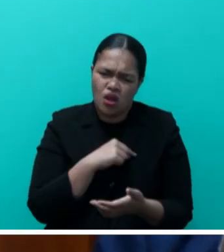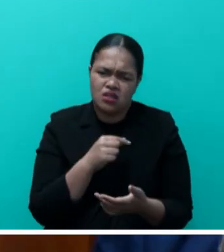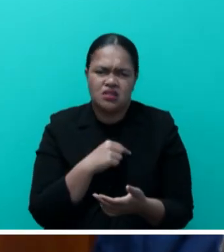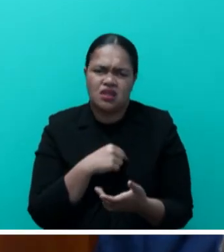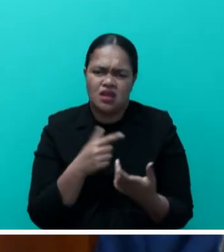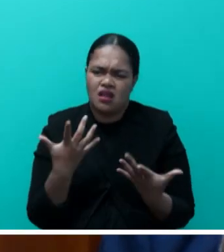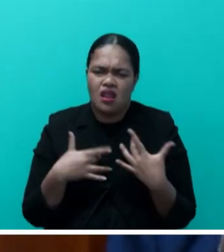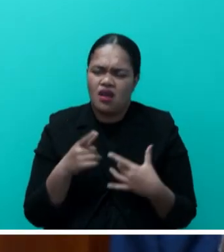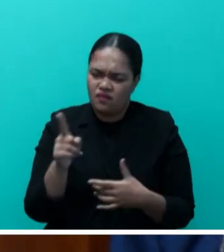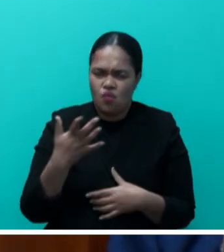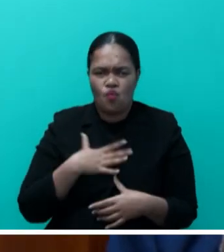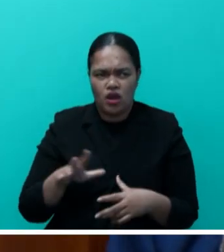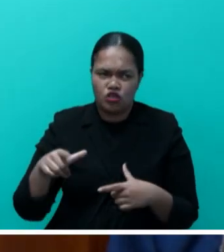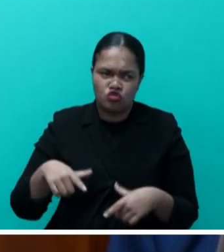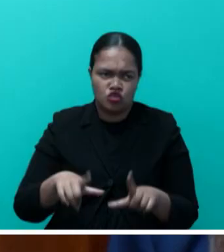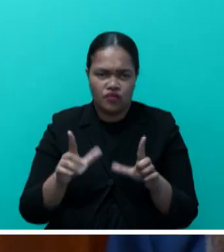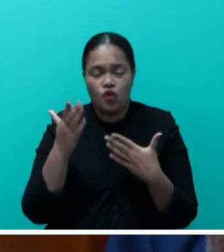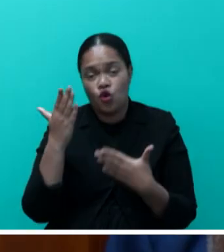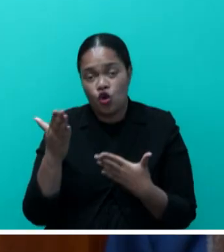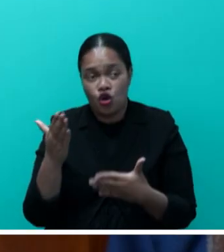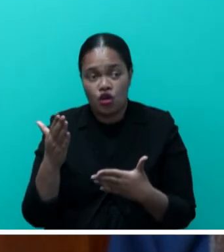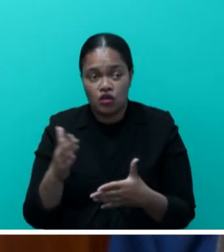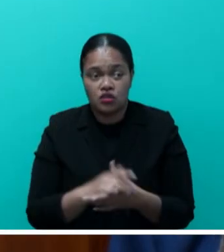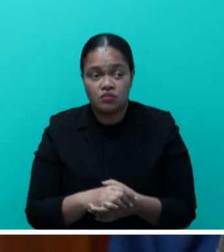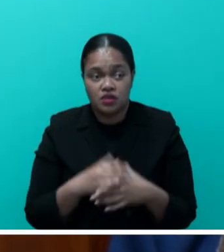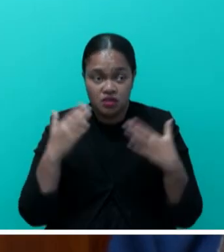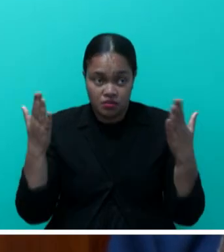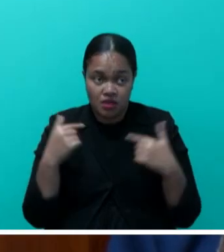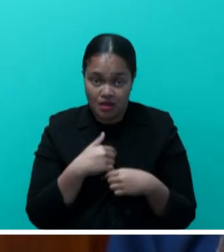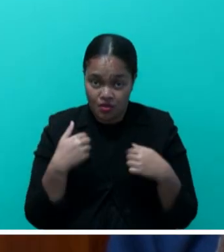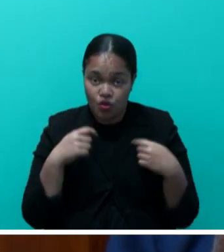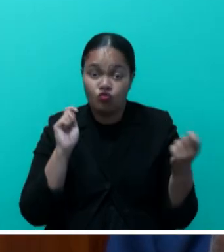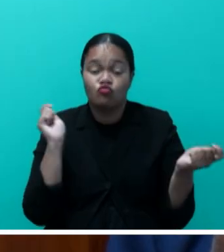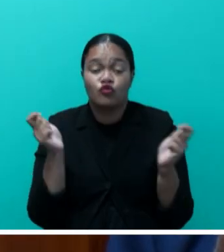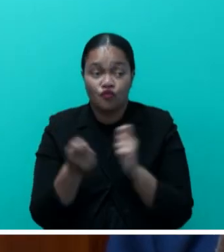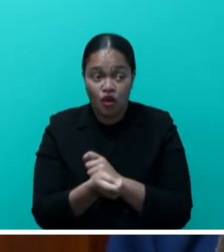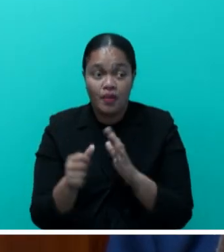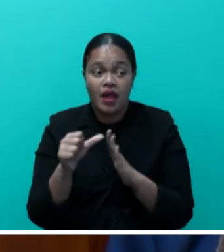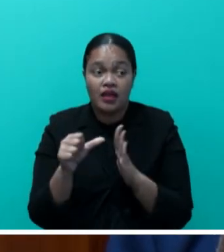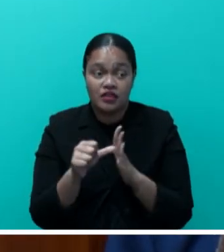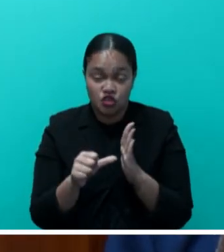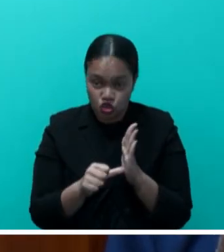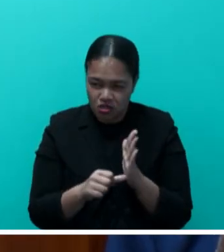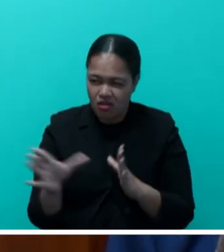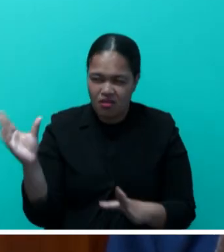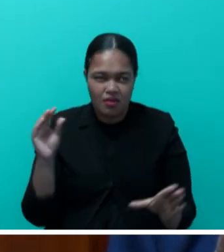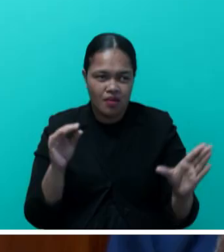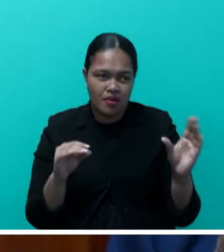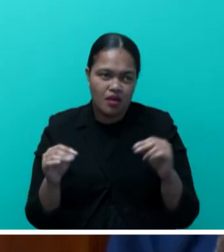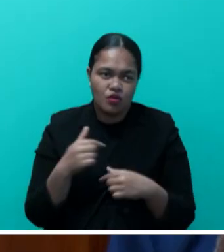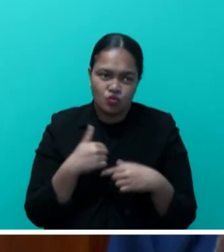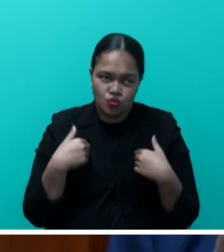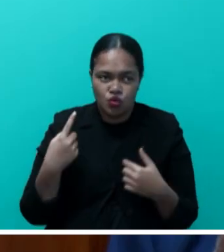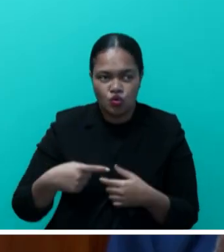travel. Honorable Speaker, under our reform agenda, we continue